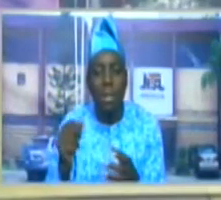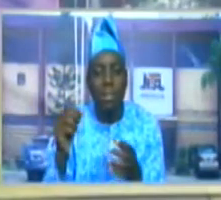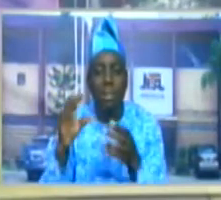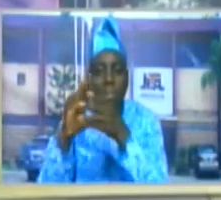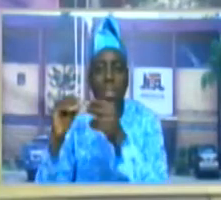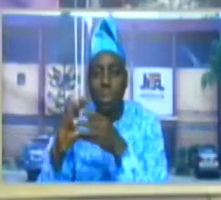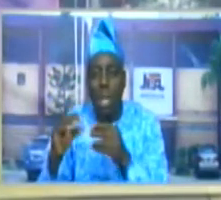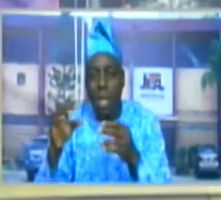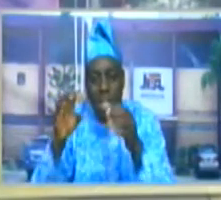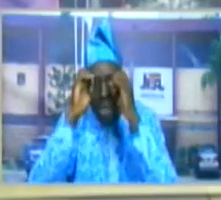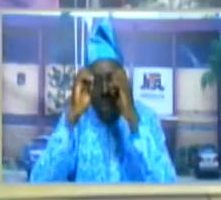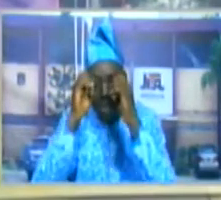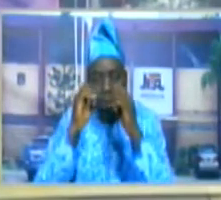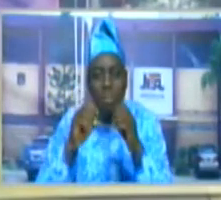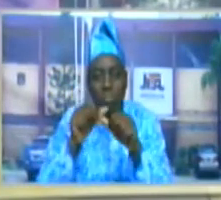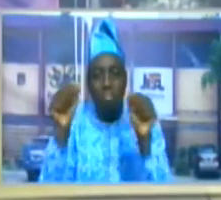education sector